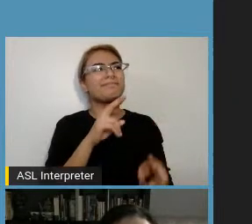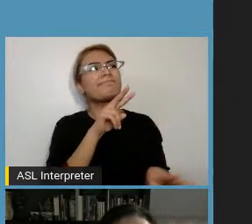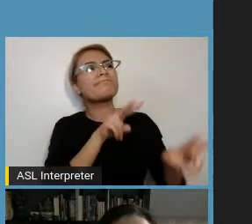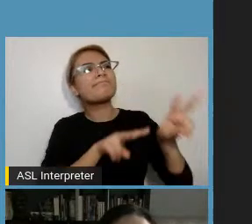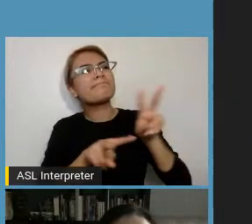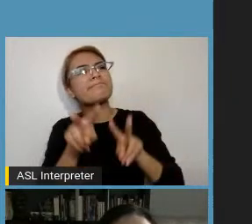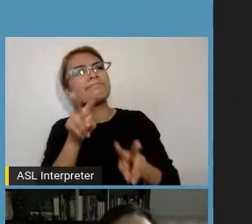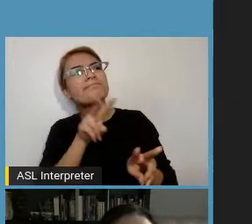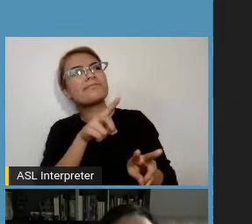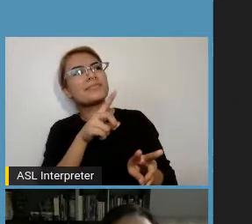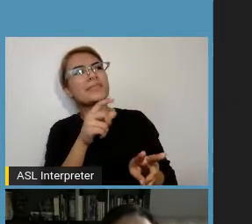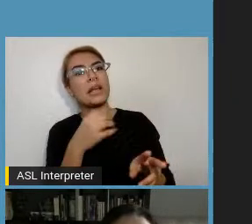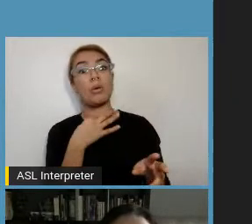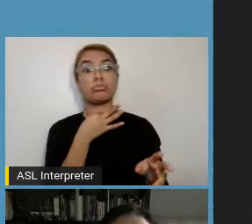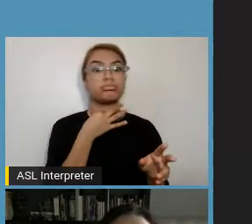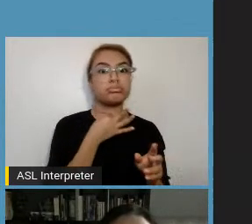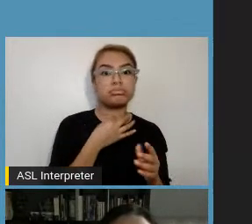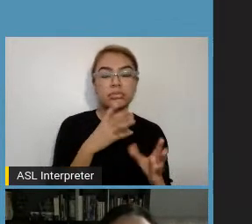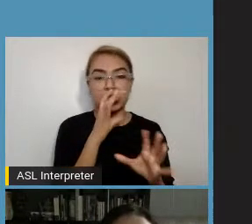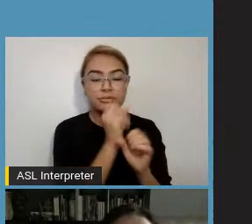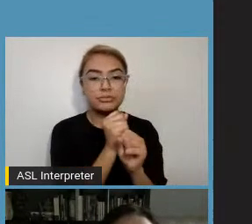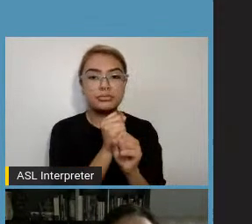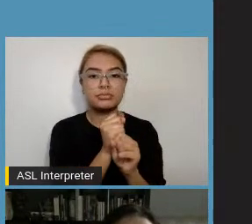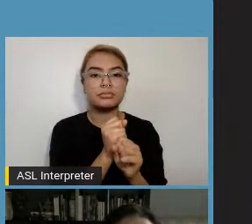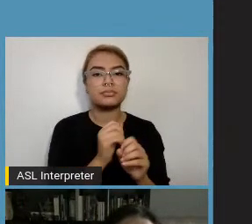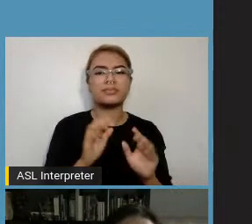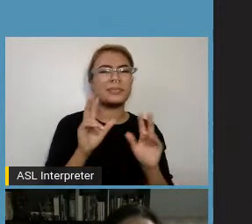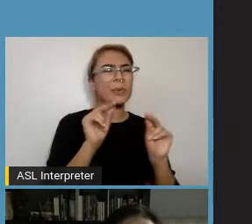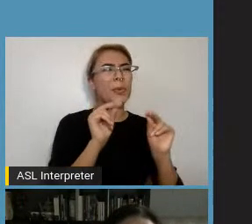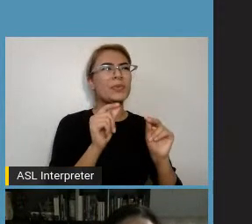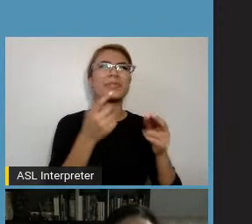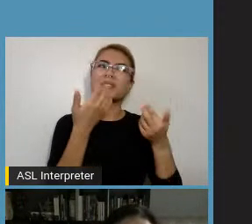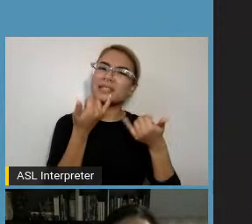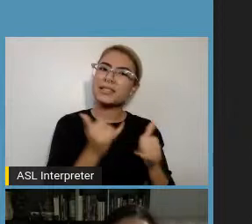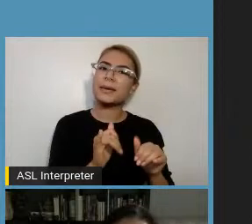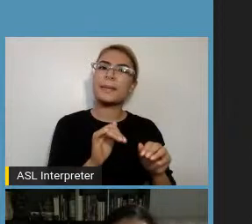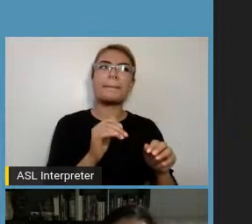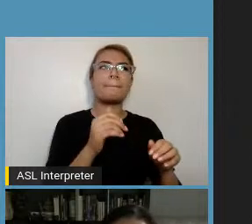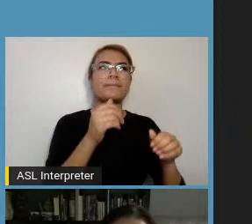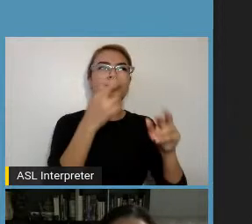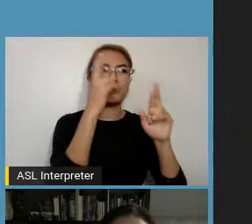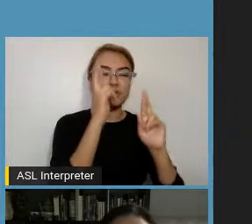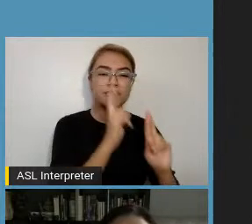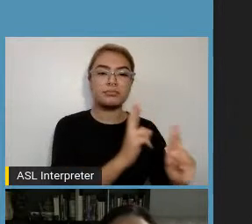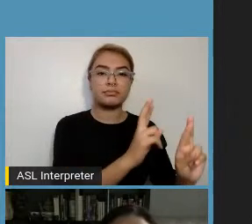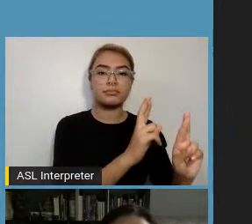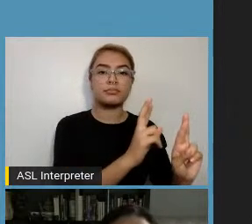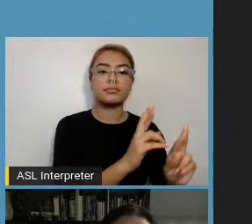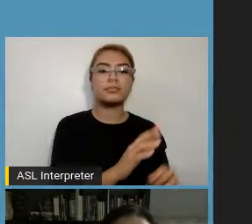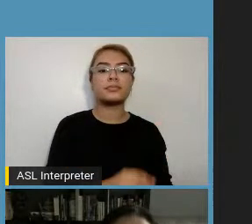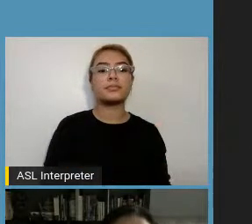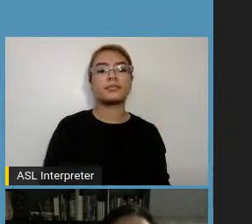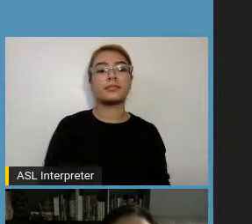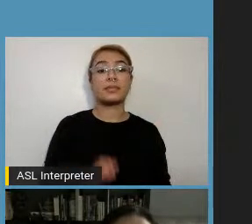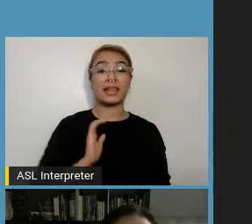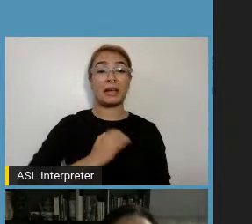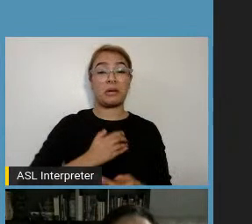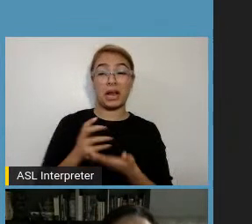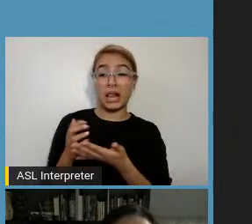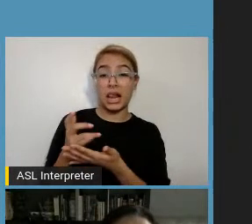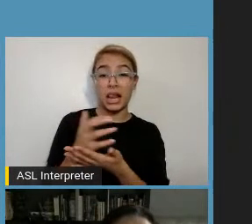different. This was also before the Antiquities Act from 1906. Our collection